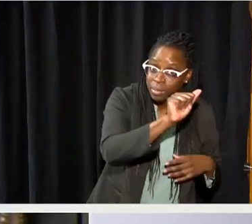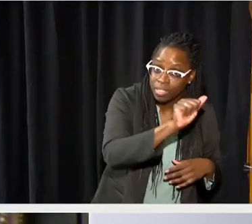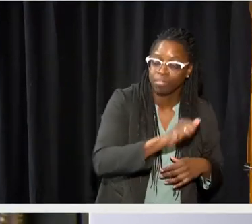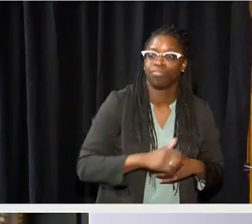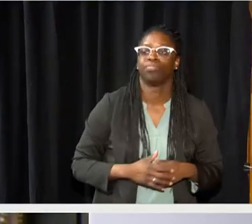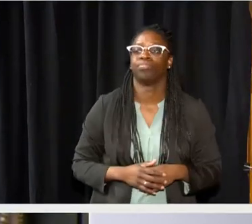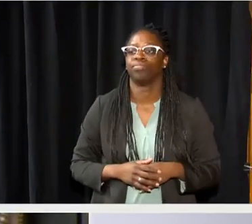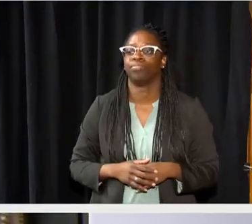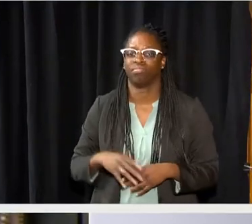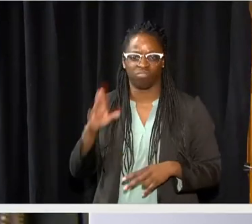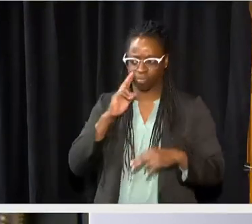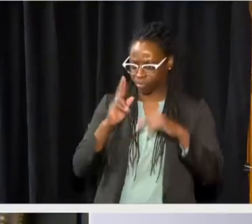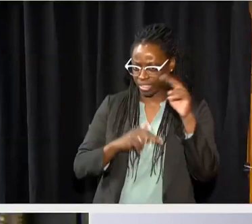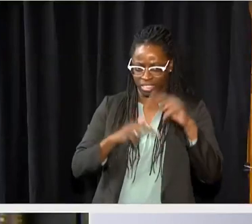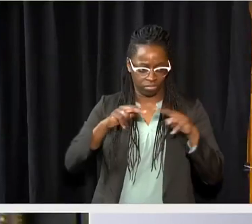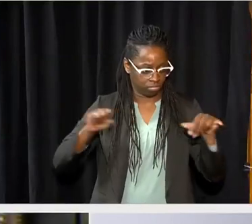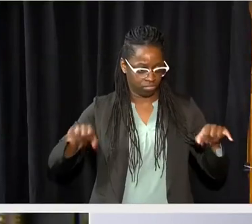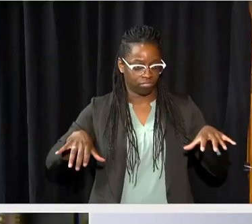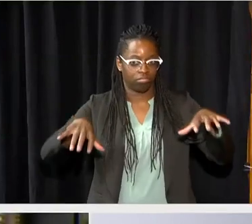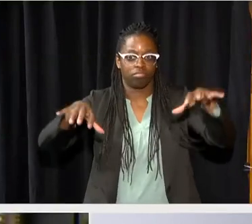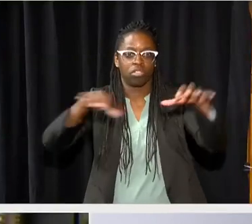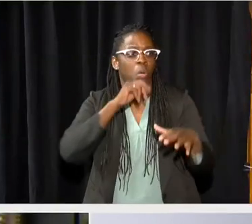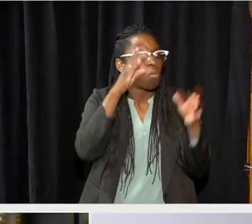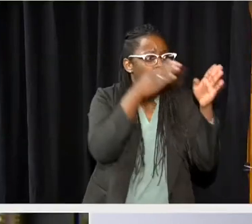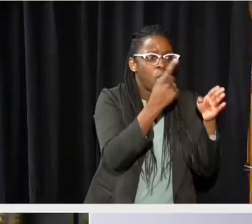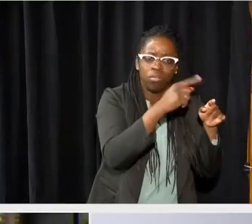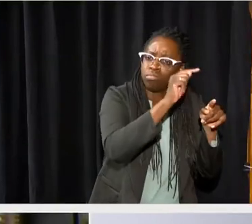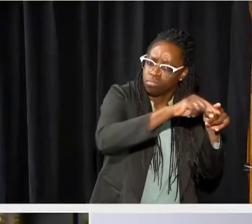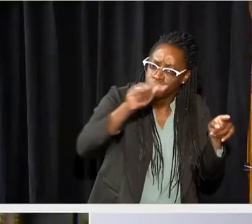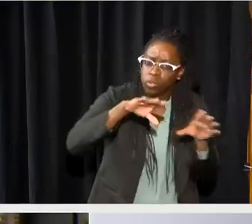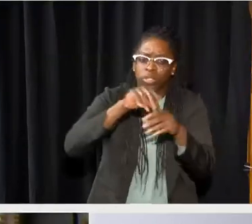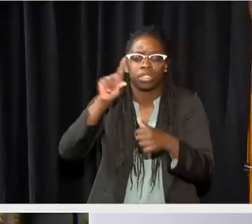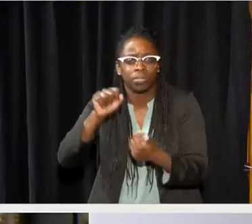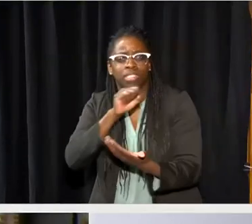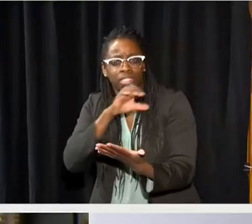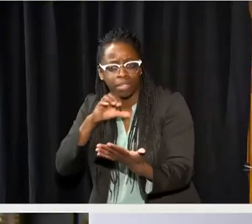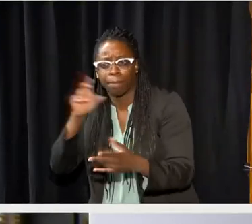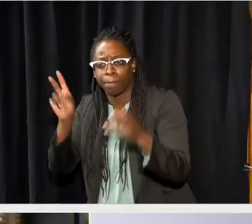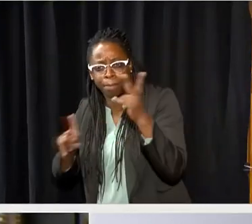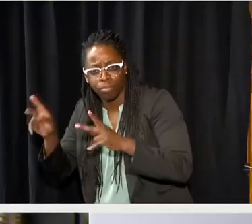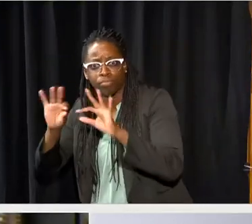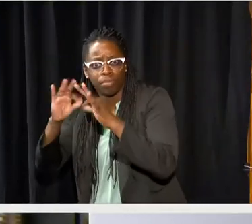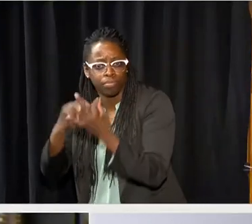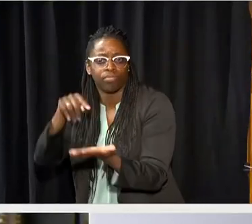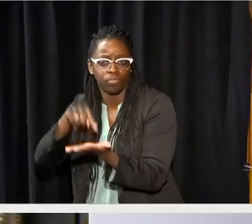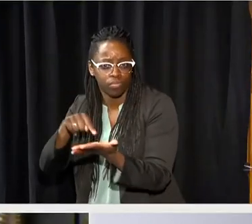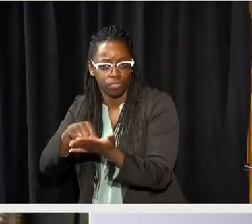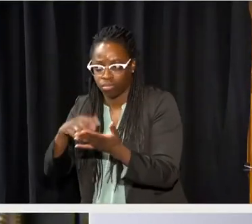will support good construction careers with strong labor standards.